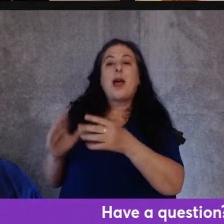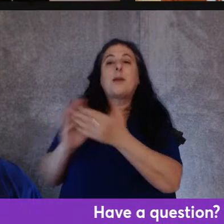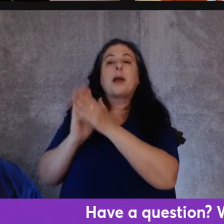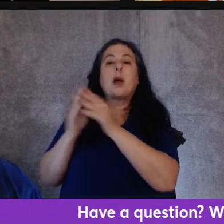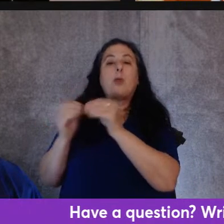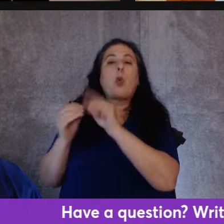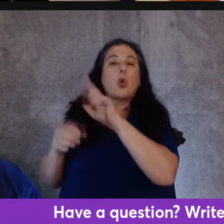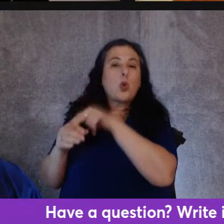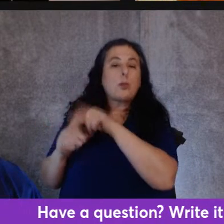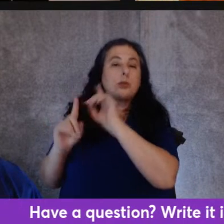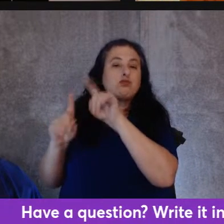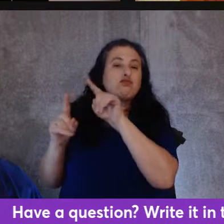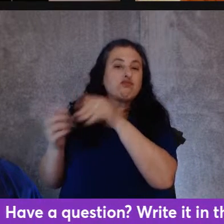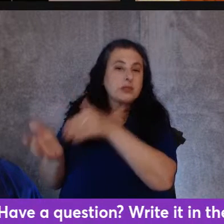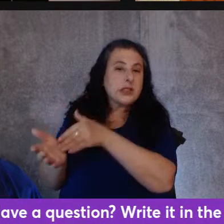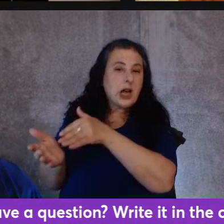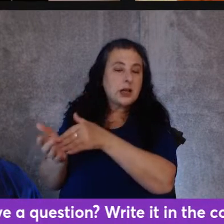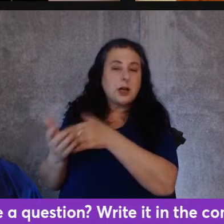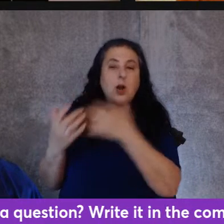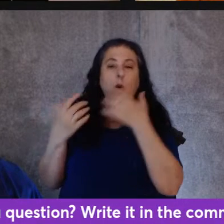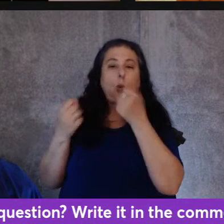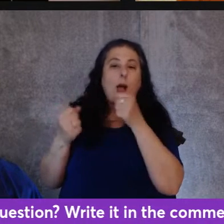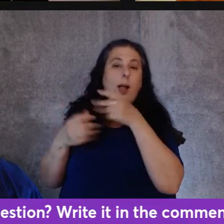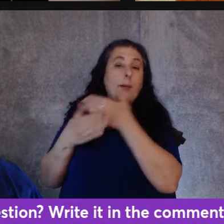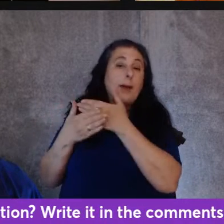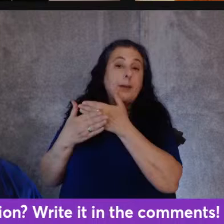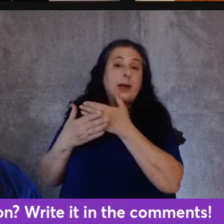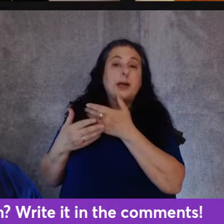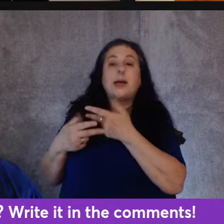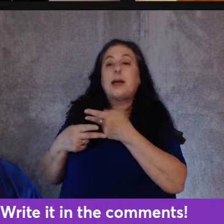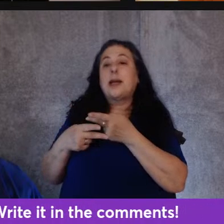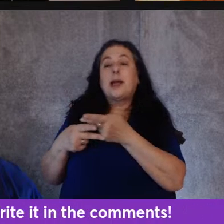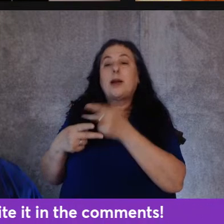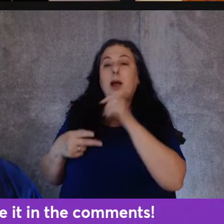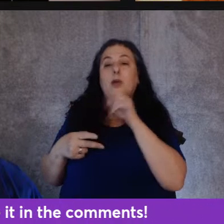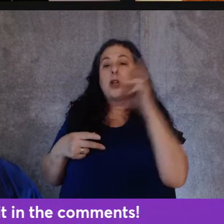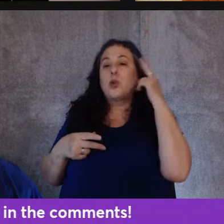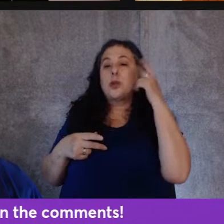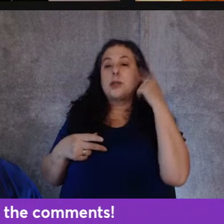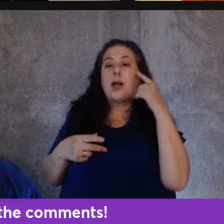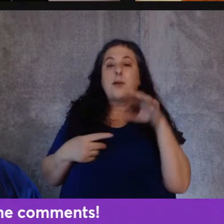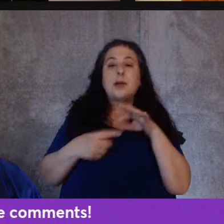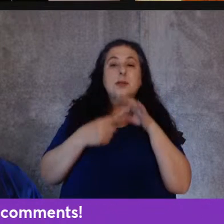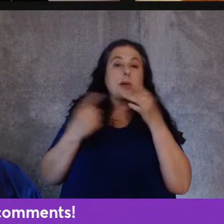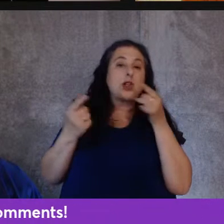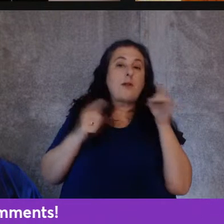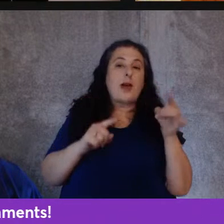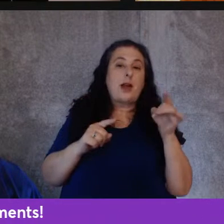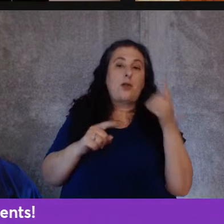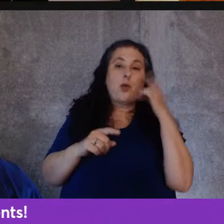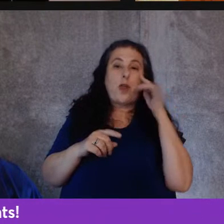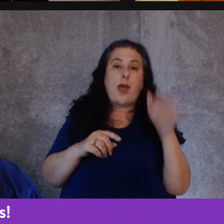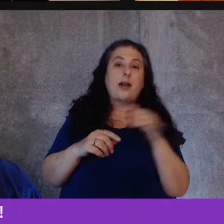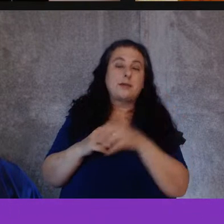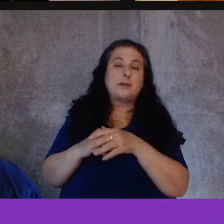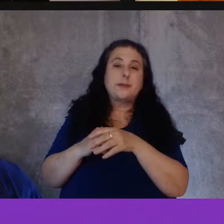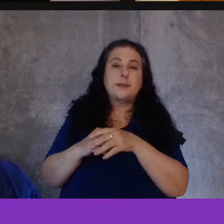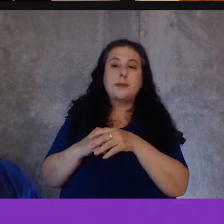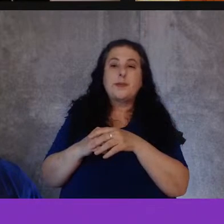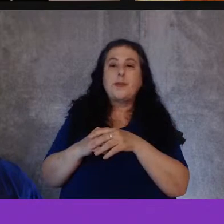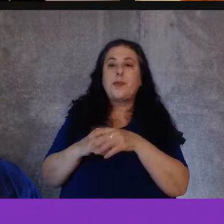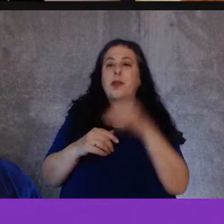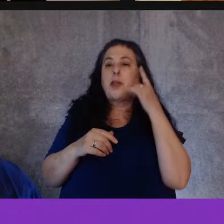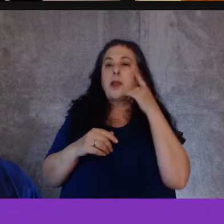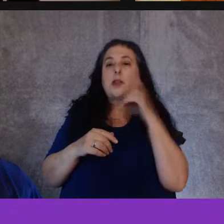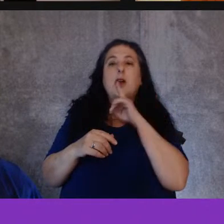a normal part of just well baby care, there's not really a reason to have a special event for it, right? I think